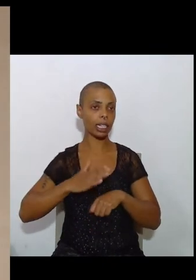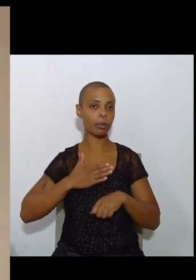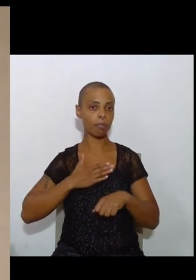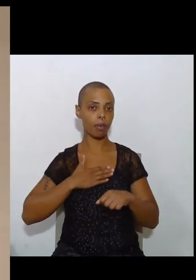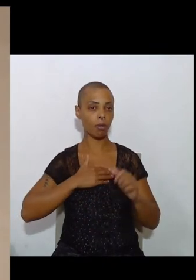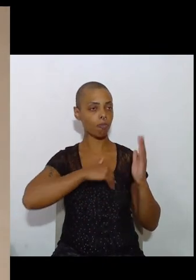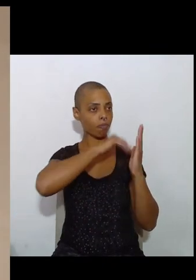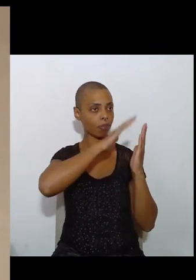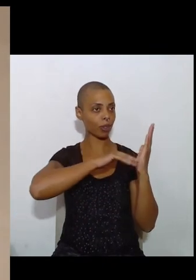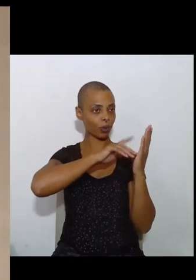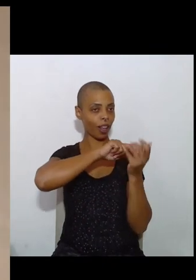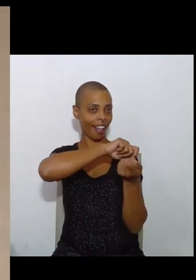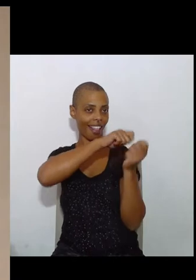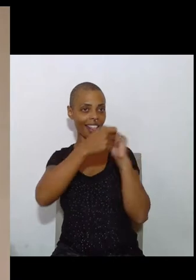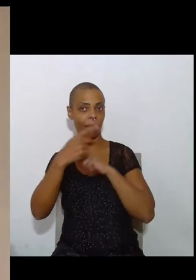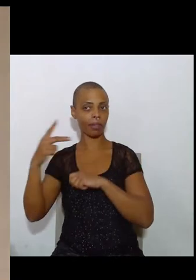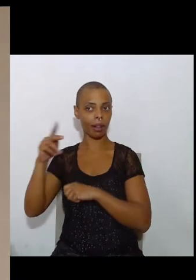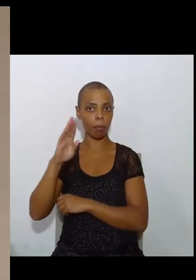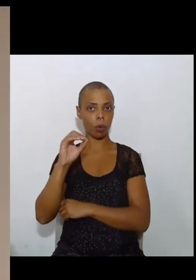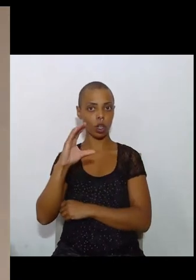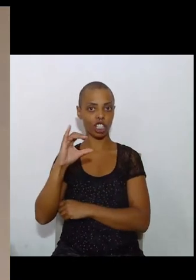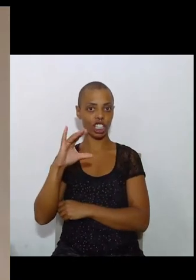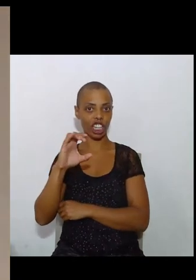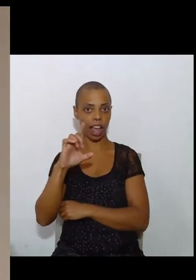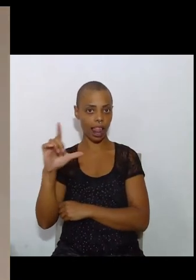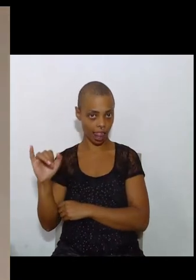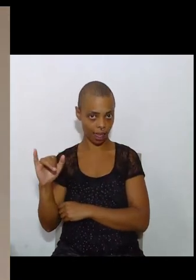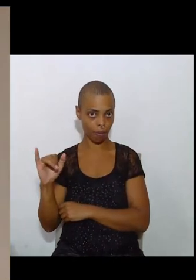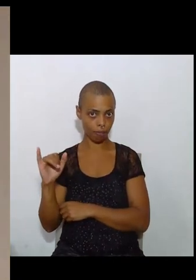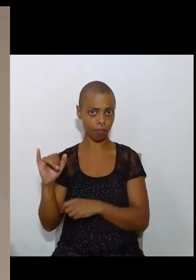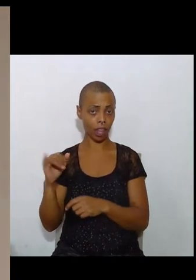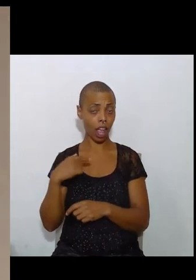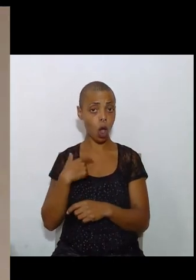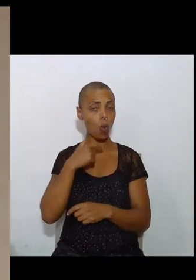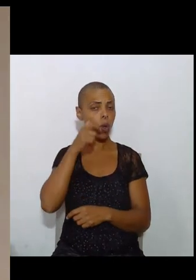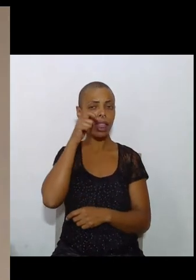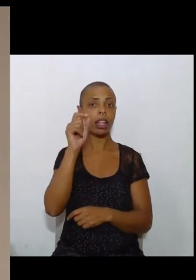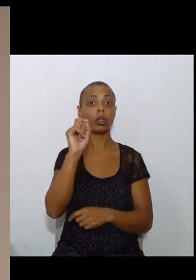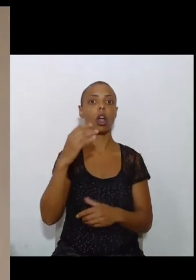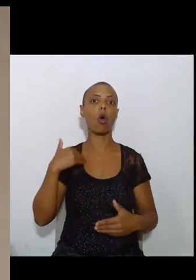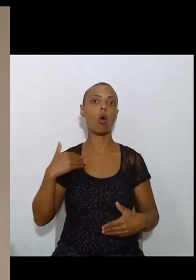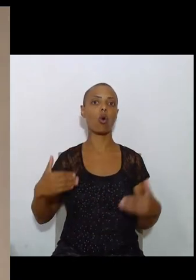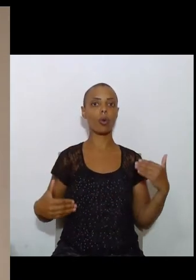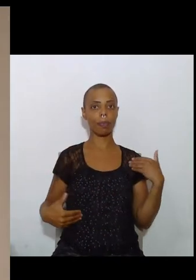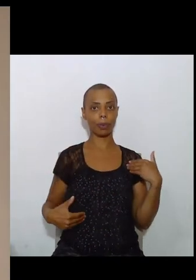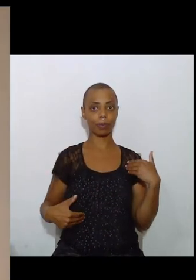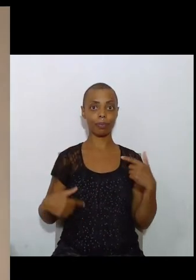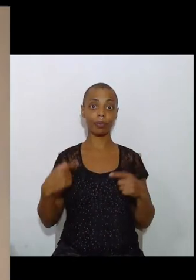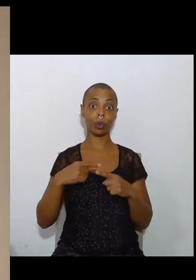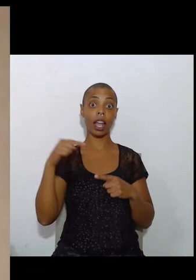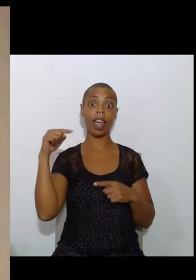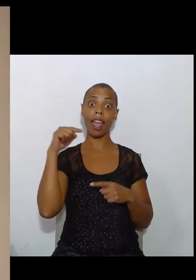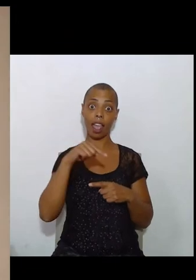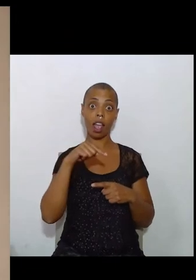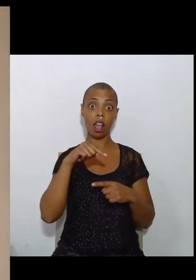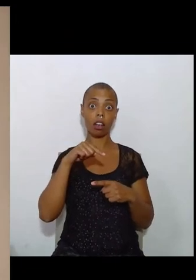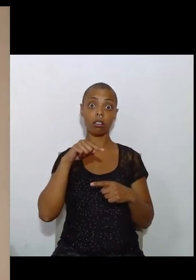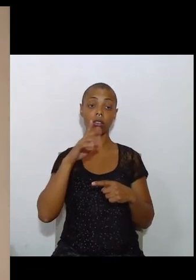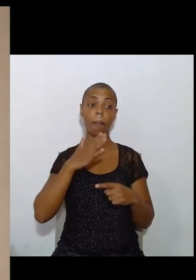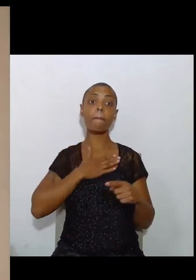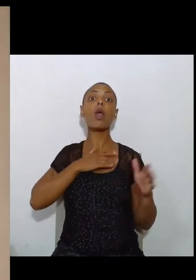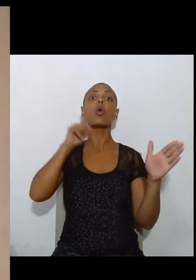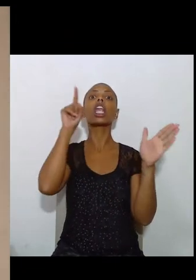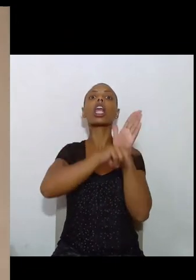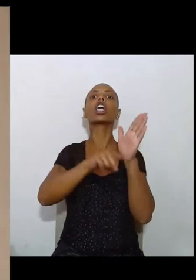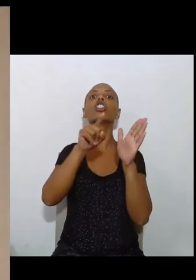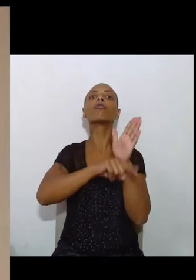when I reinterpreted that work of art and others I was interested in the